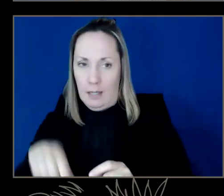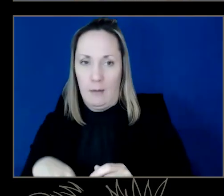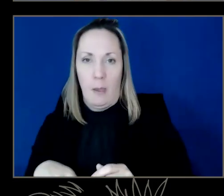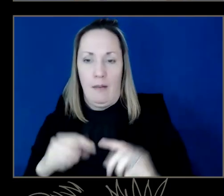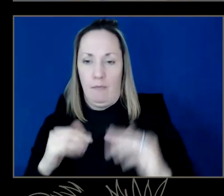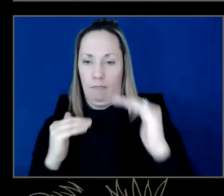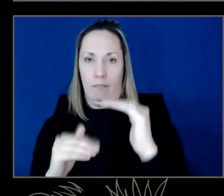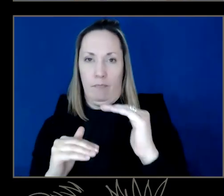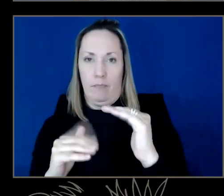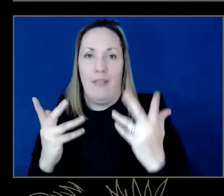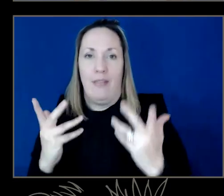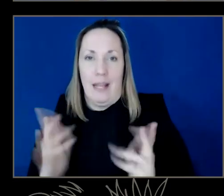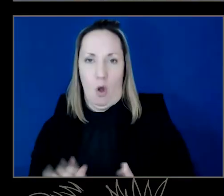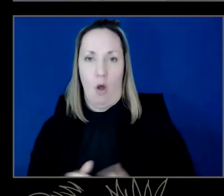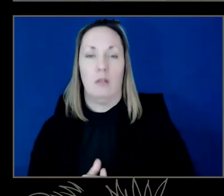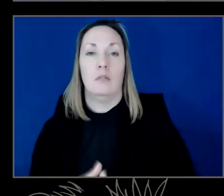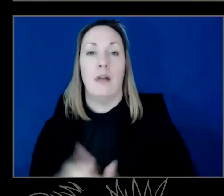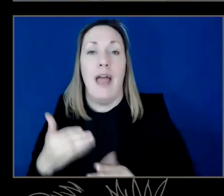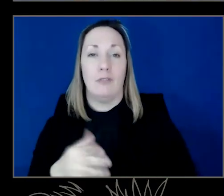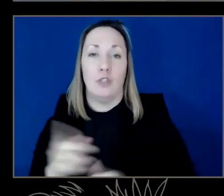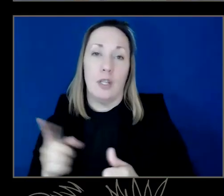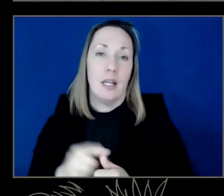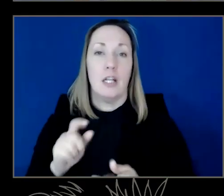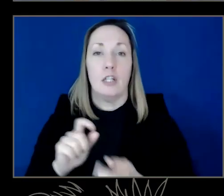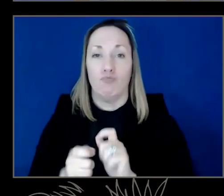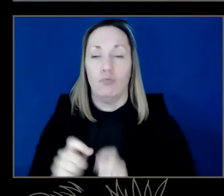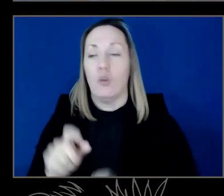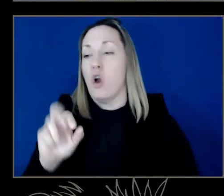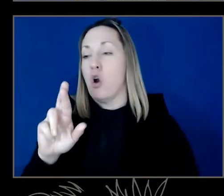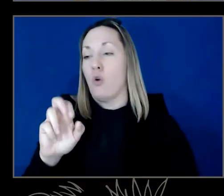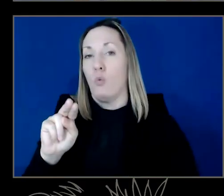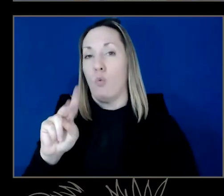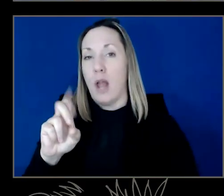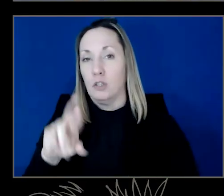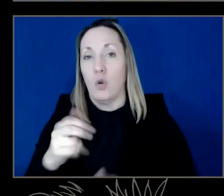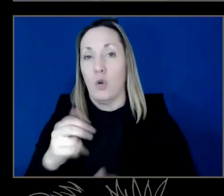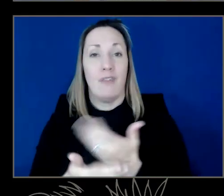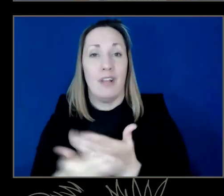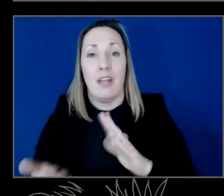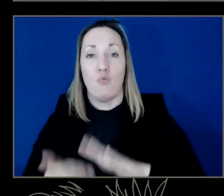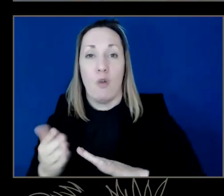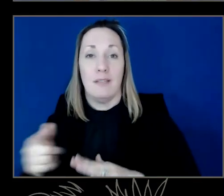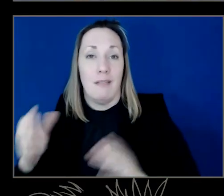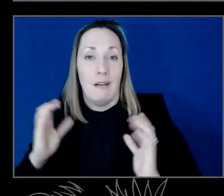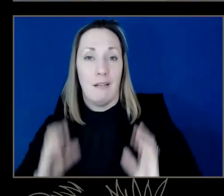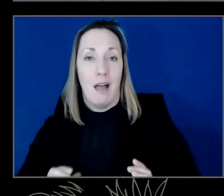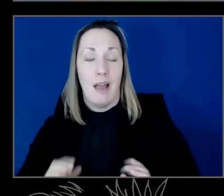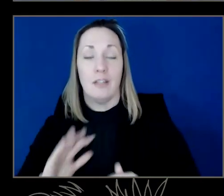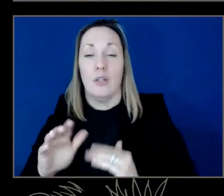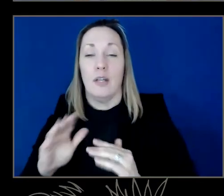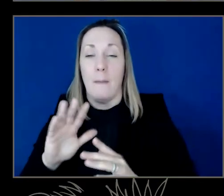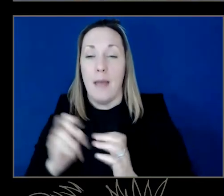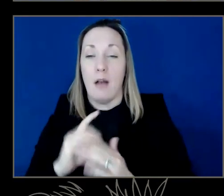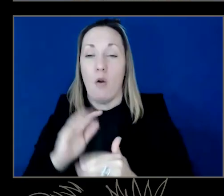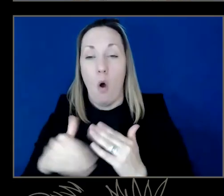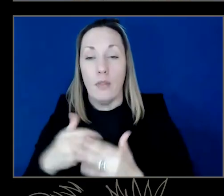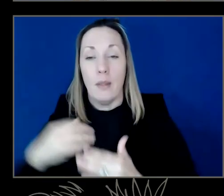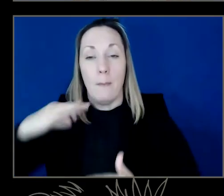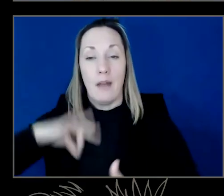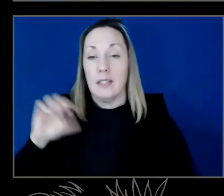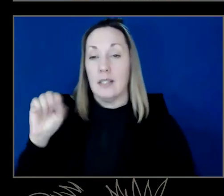less. After the initial render, everything runs on the client. So you get back all the benefits of your